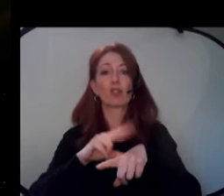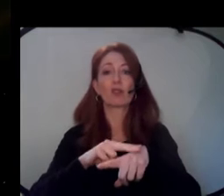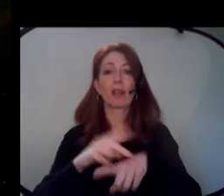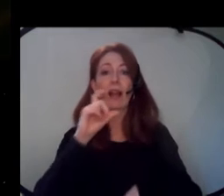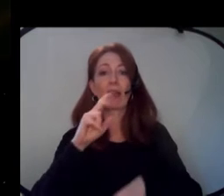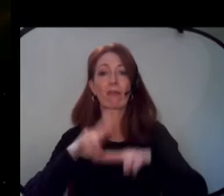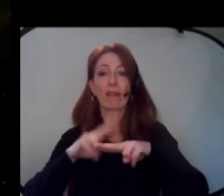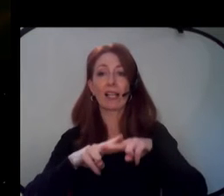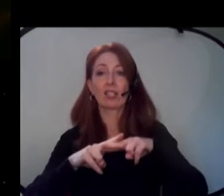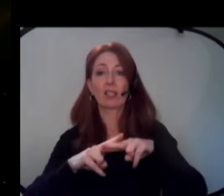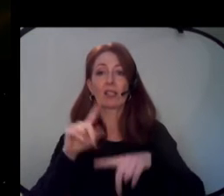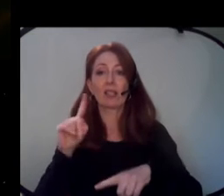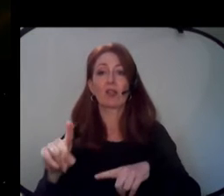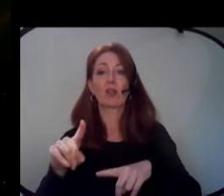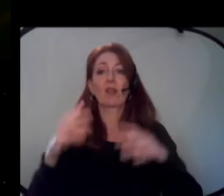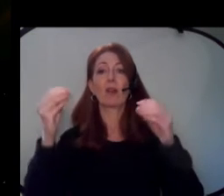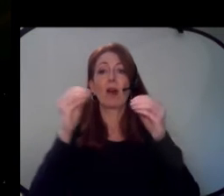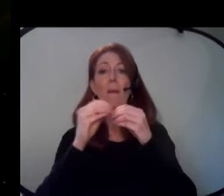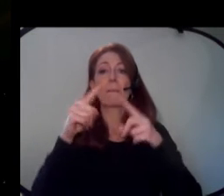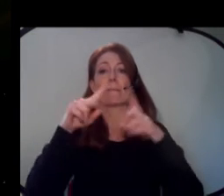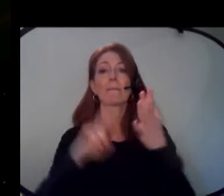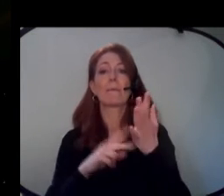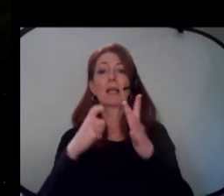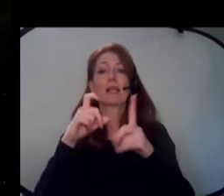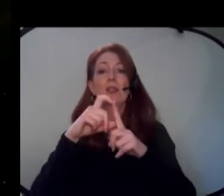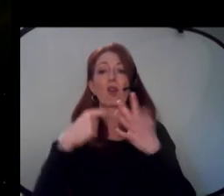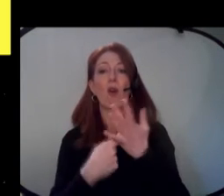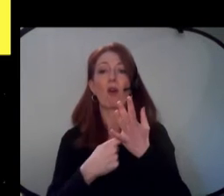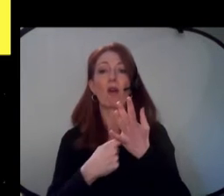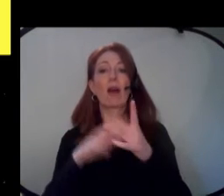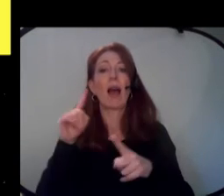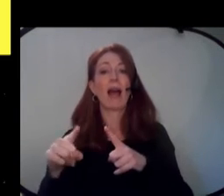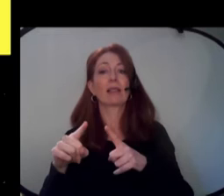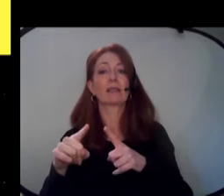historian and host of the Art Matters podcast, Ferren Gipson. Enjoy.